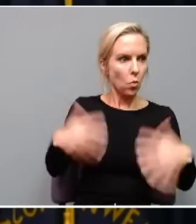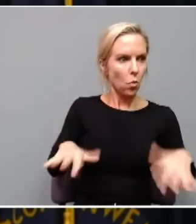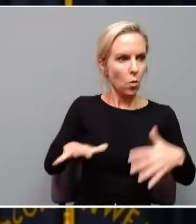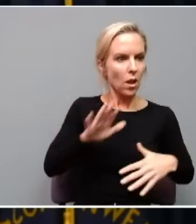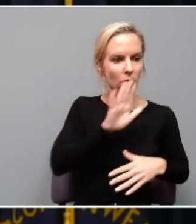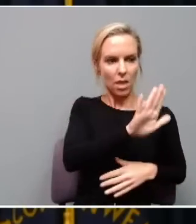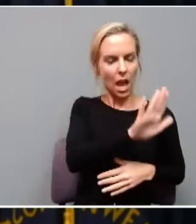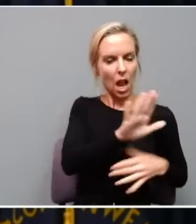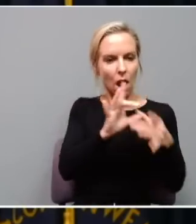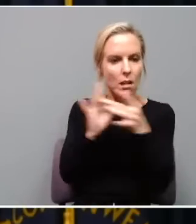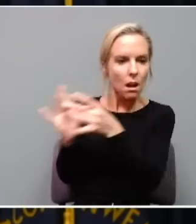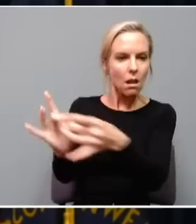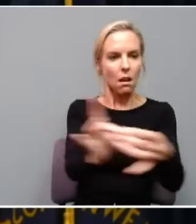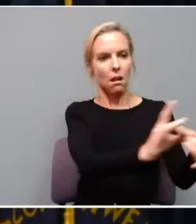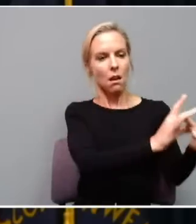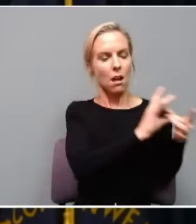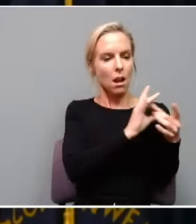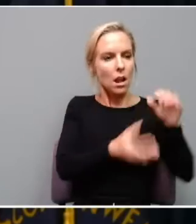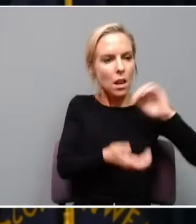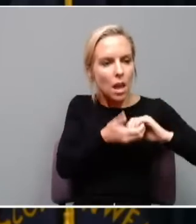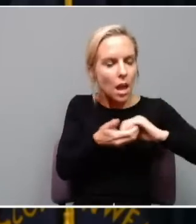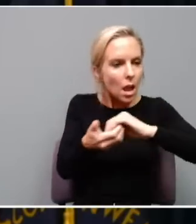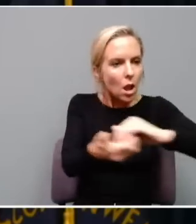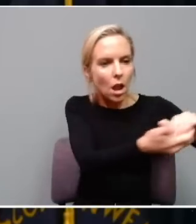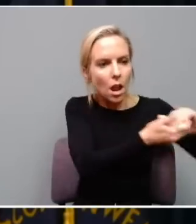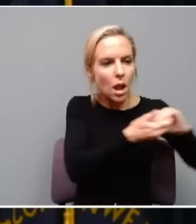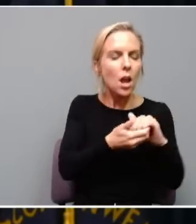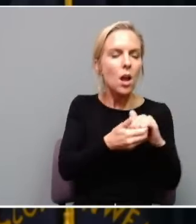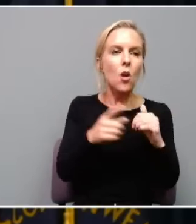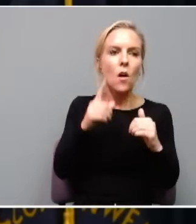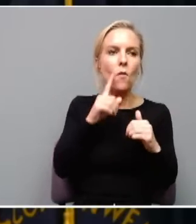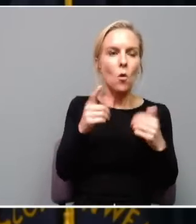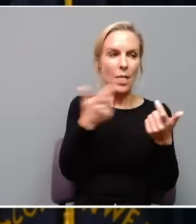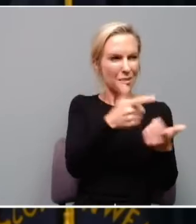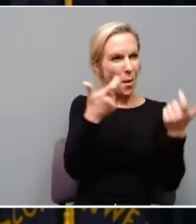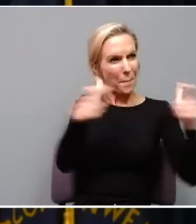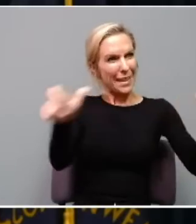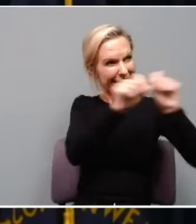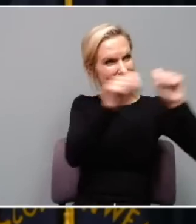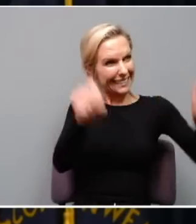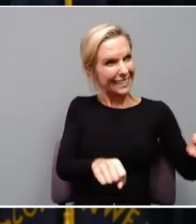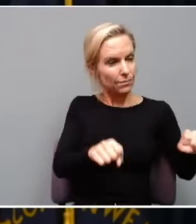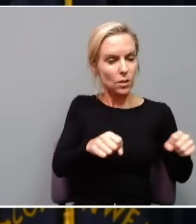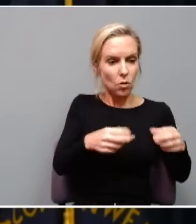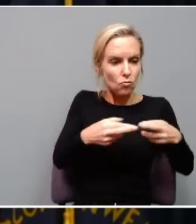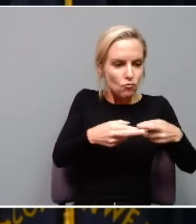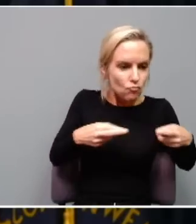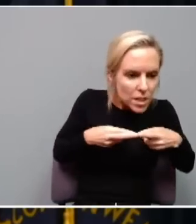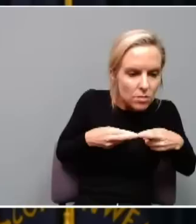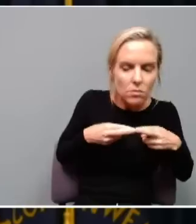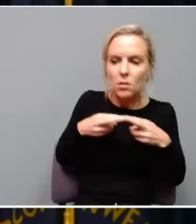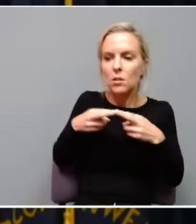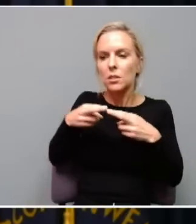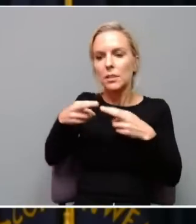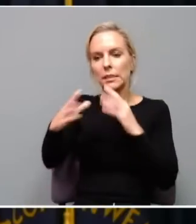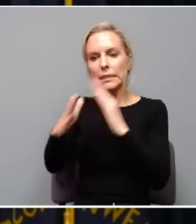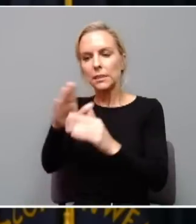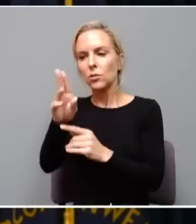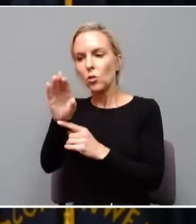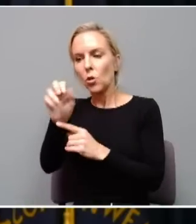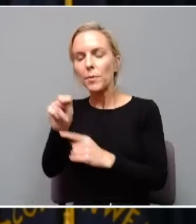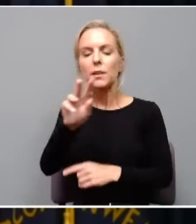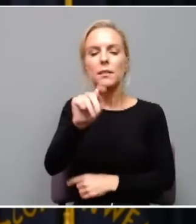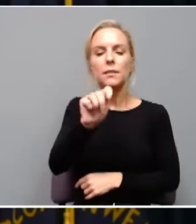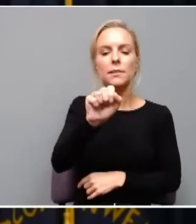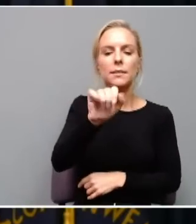saw before. These are major systems. They're also regional and urban. Taylor Regional has